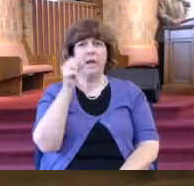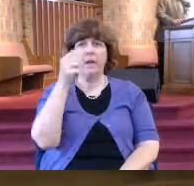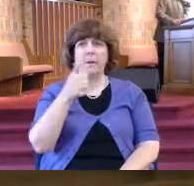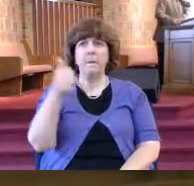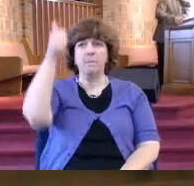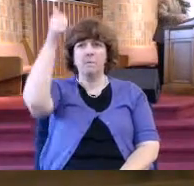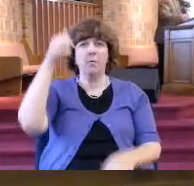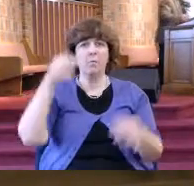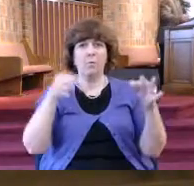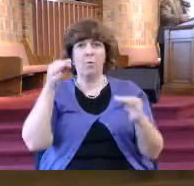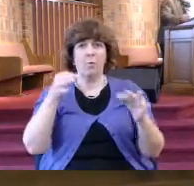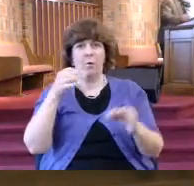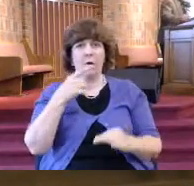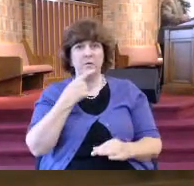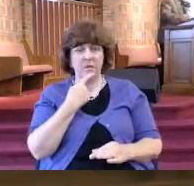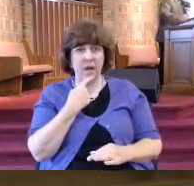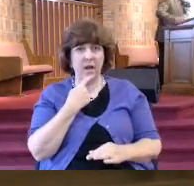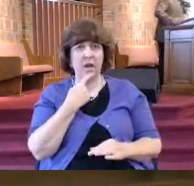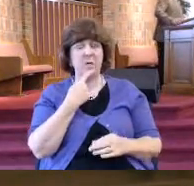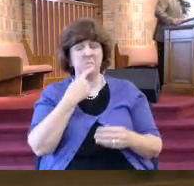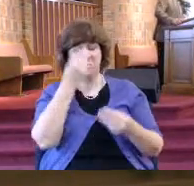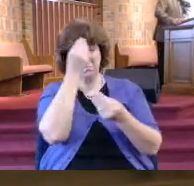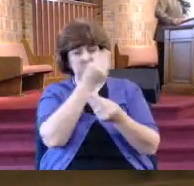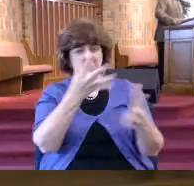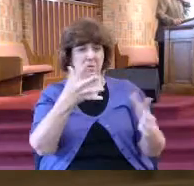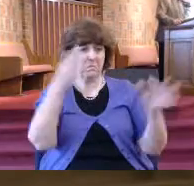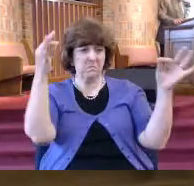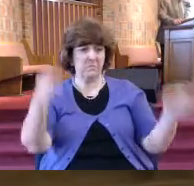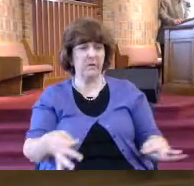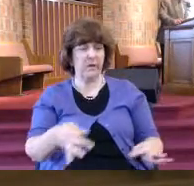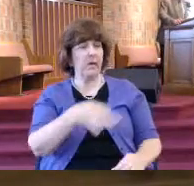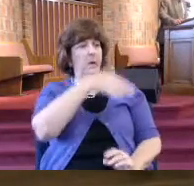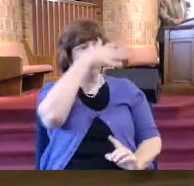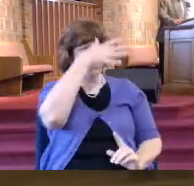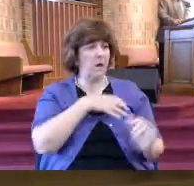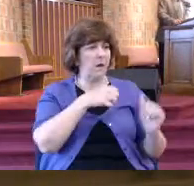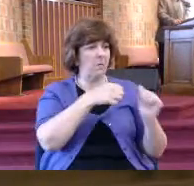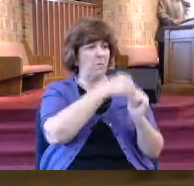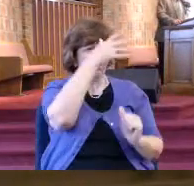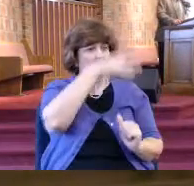persons of the same sex could marry in the United States of America.